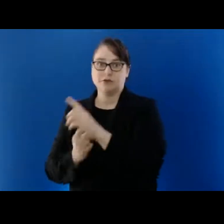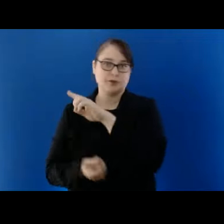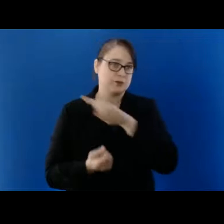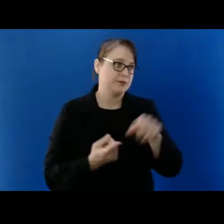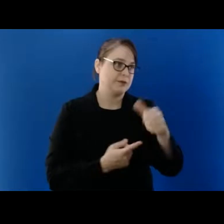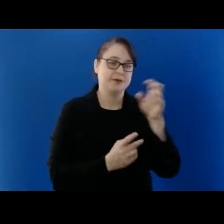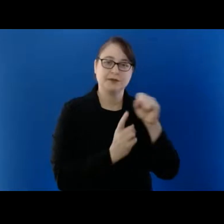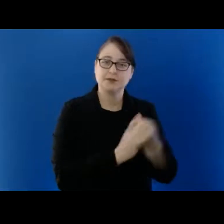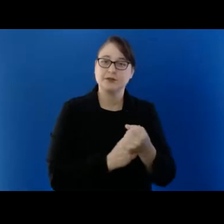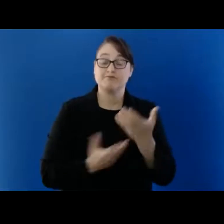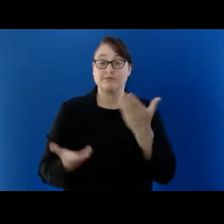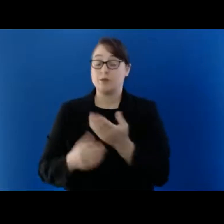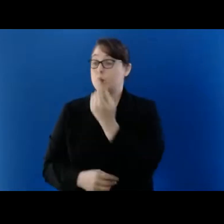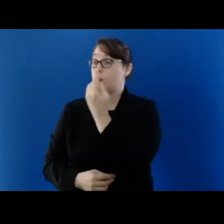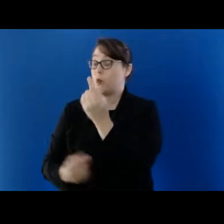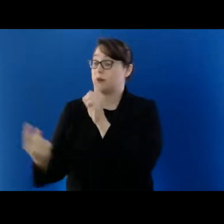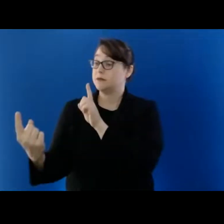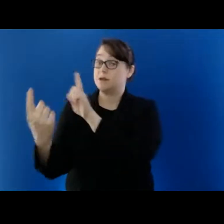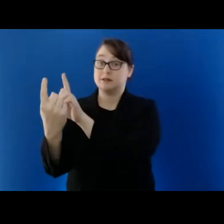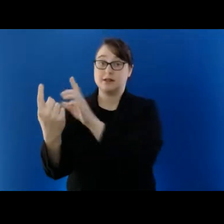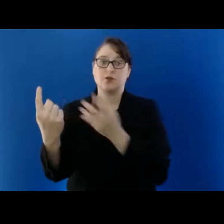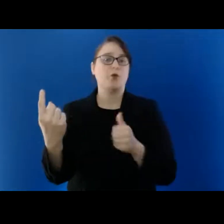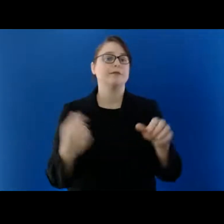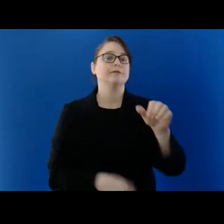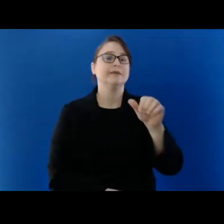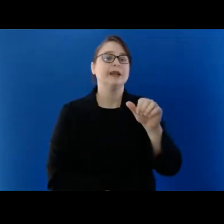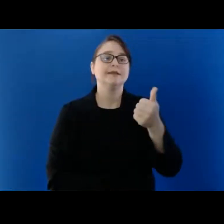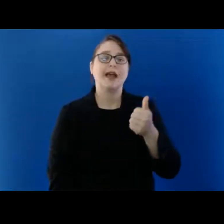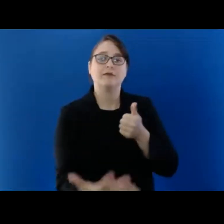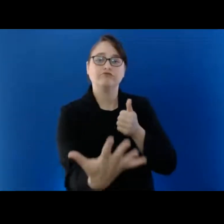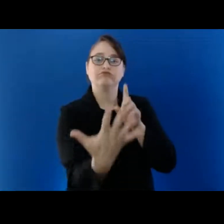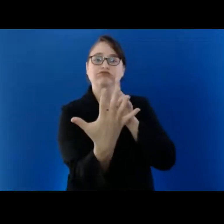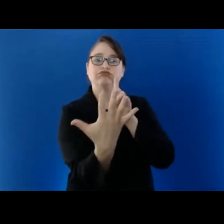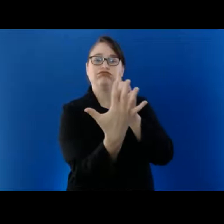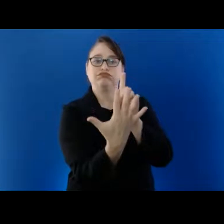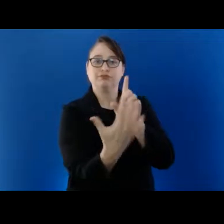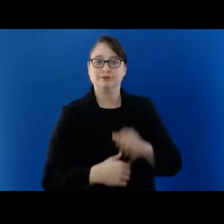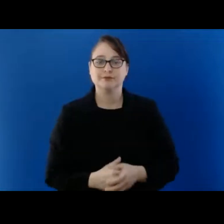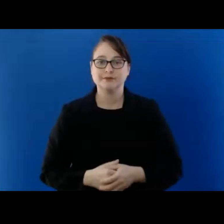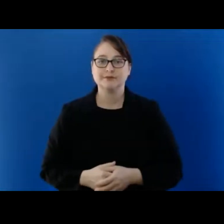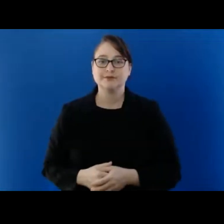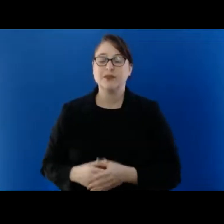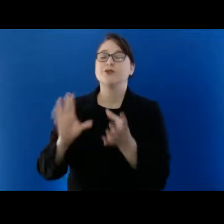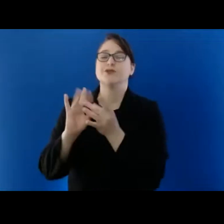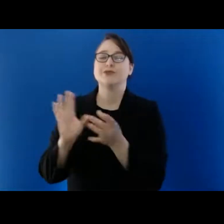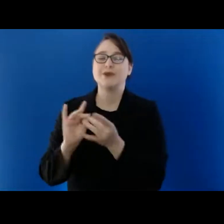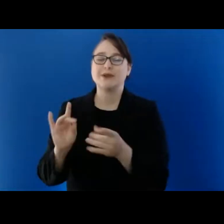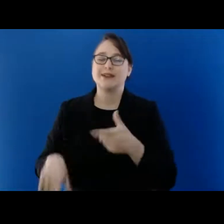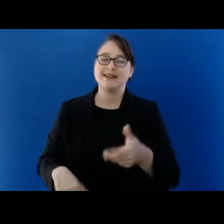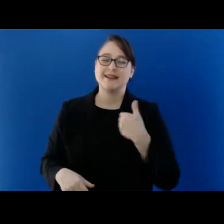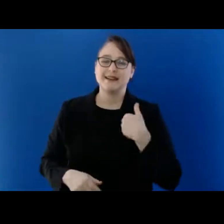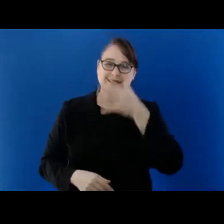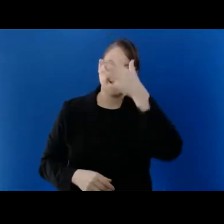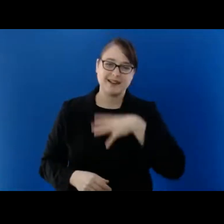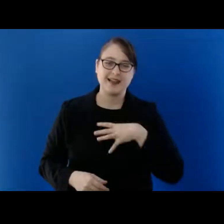contacts. Chris, did you have any anecdotal story you wanted to share? Well, yeah, I had a guy, he was staying in the shelter at the